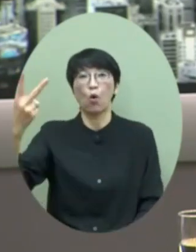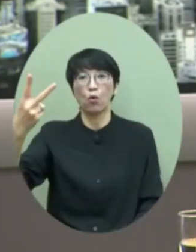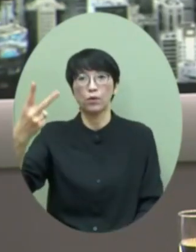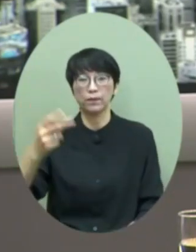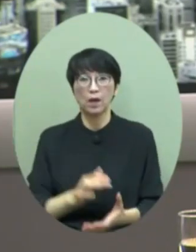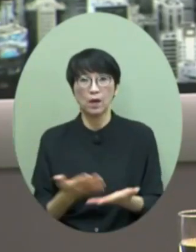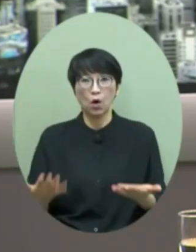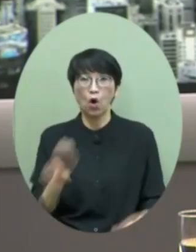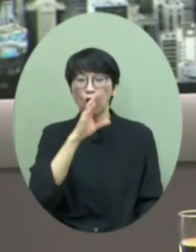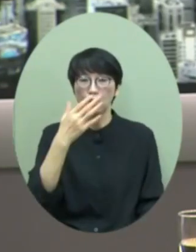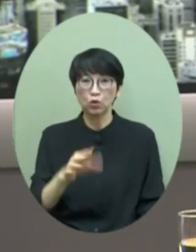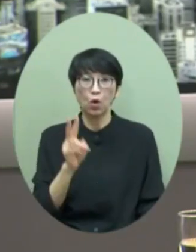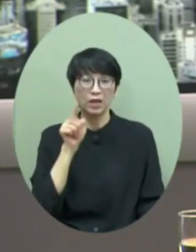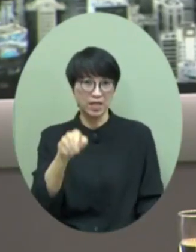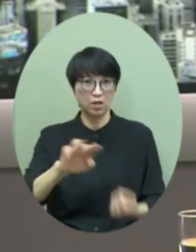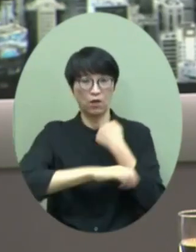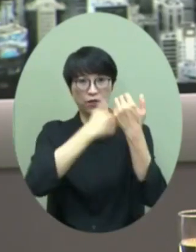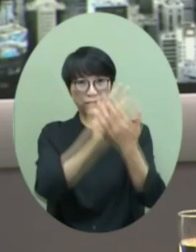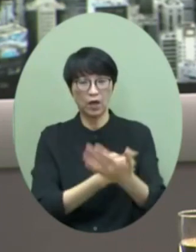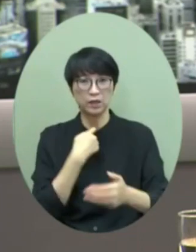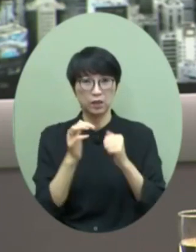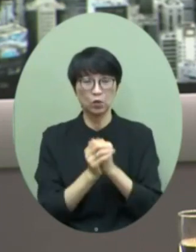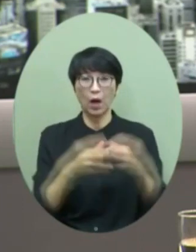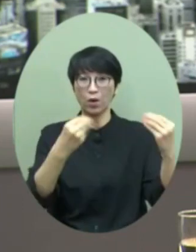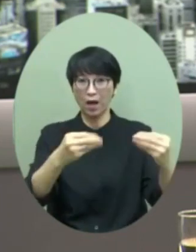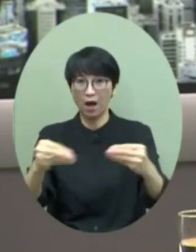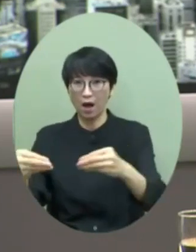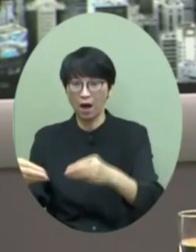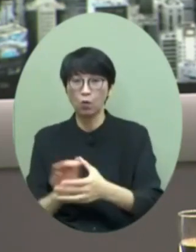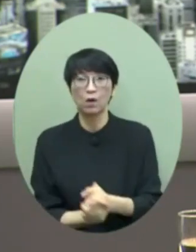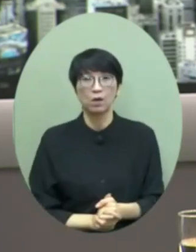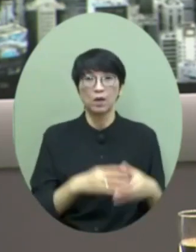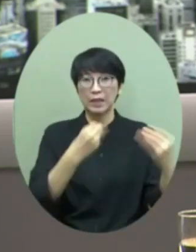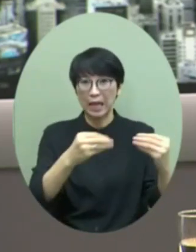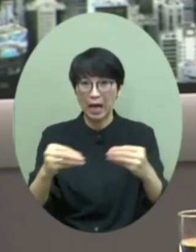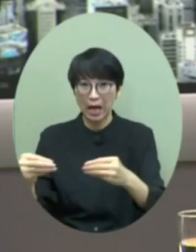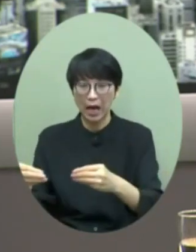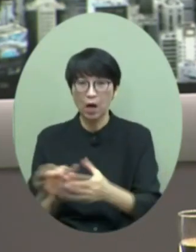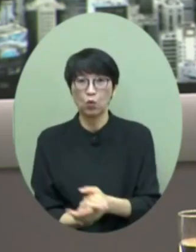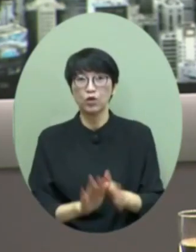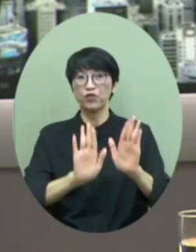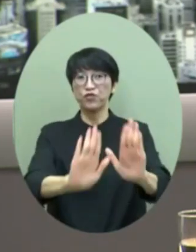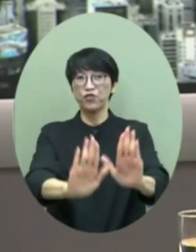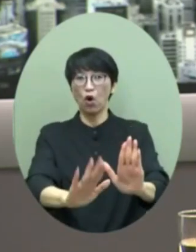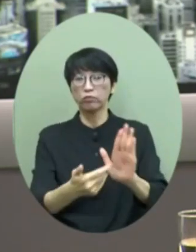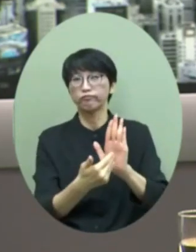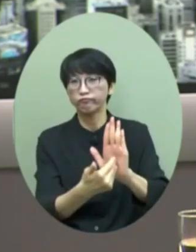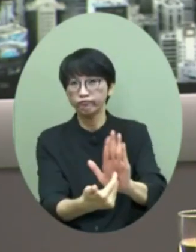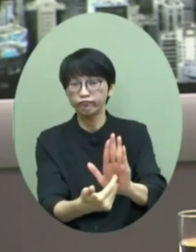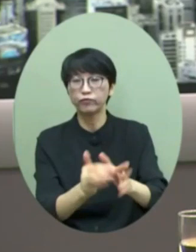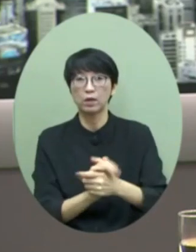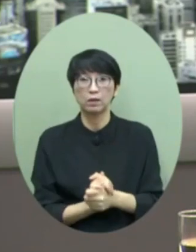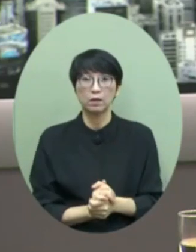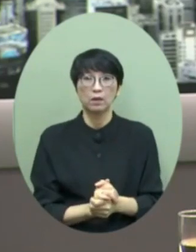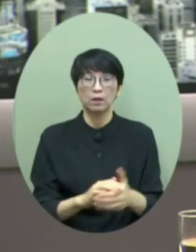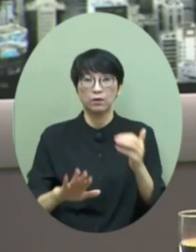do education. With education, with prevention, and with enforcement, we can turn the tide to let